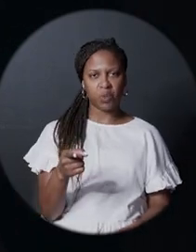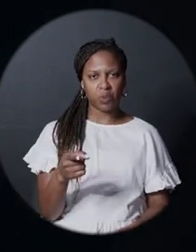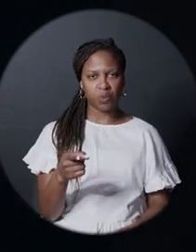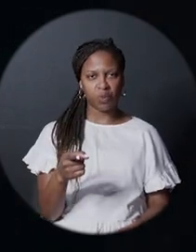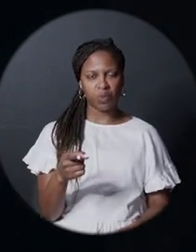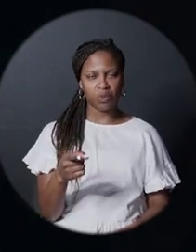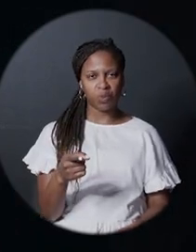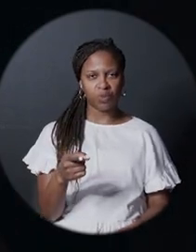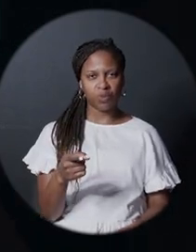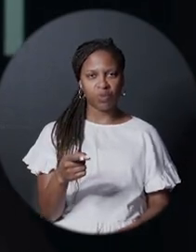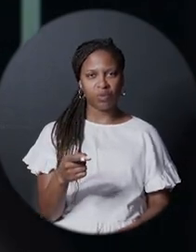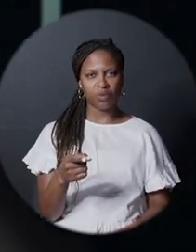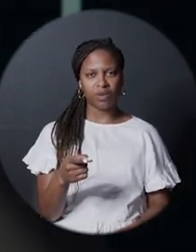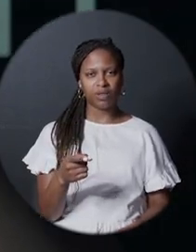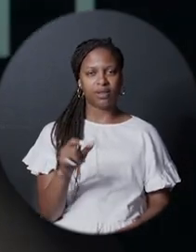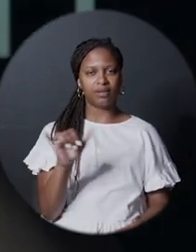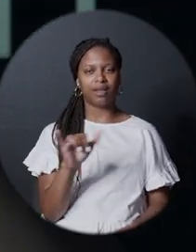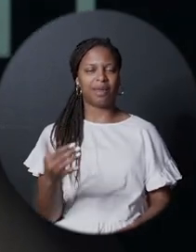I ain't say no when you.